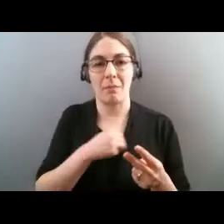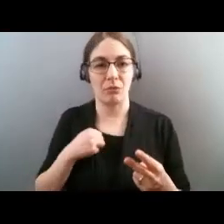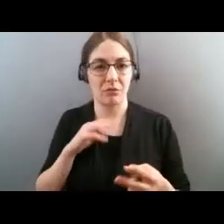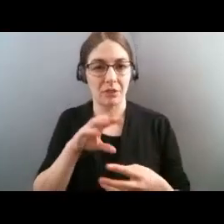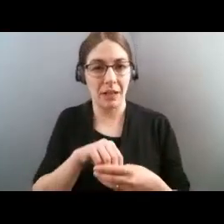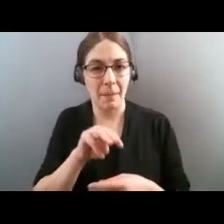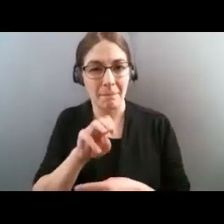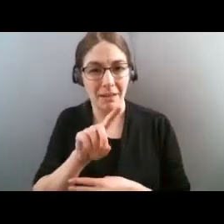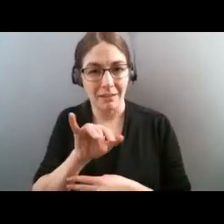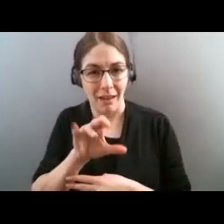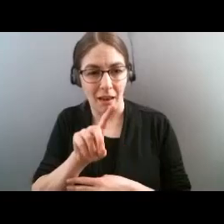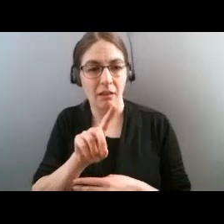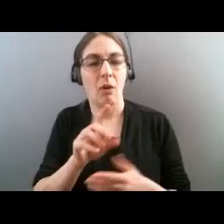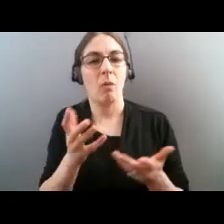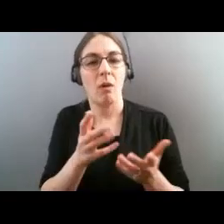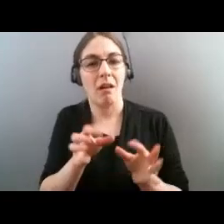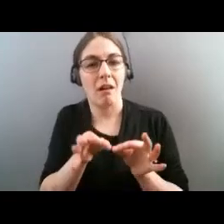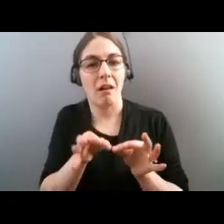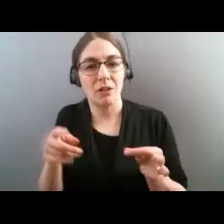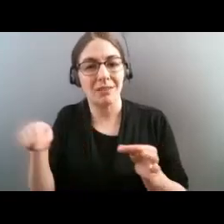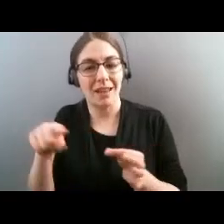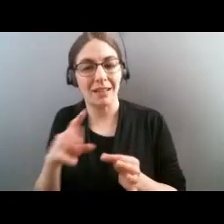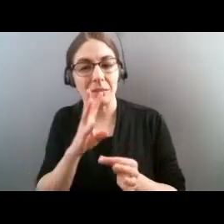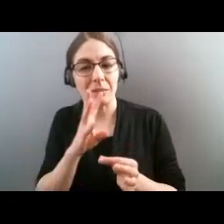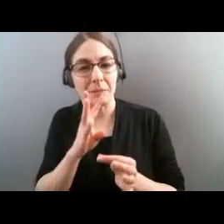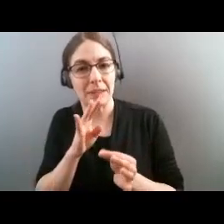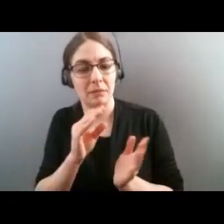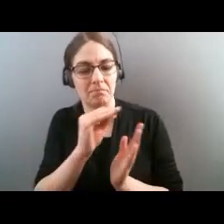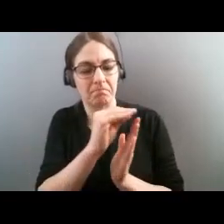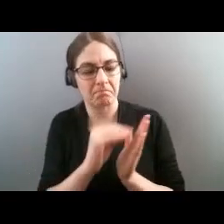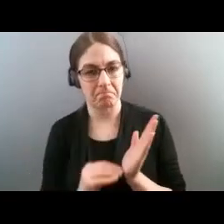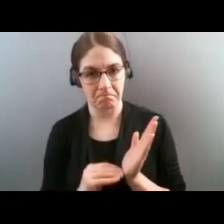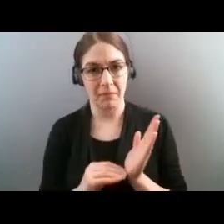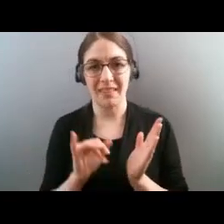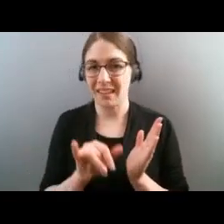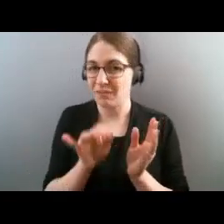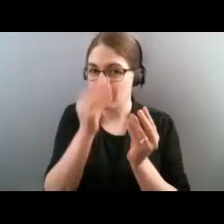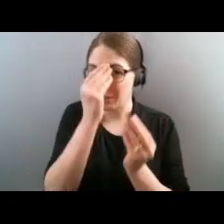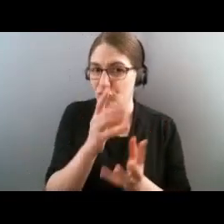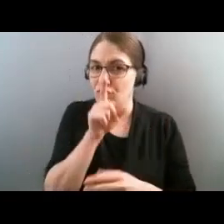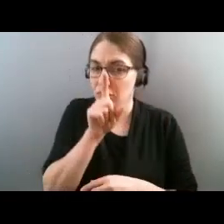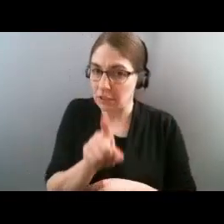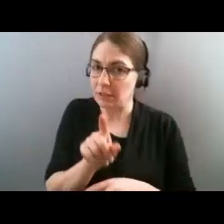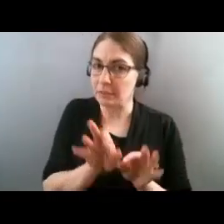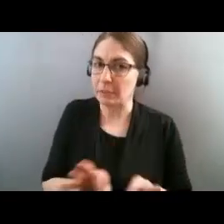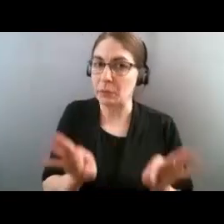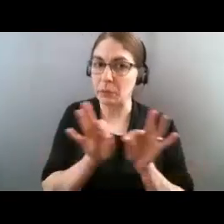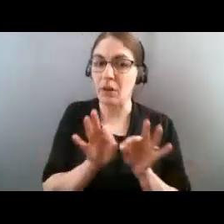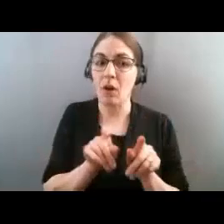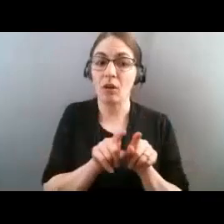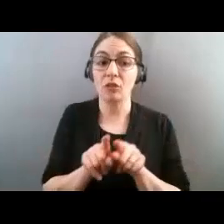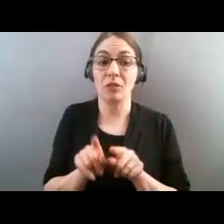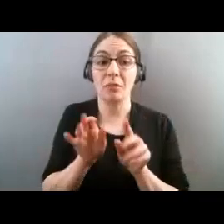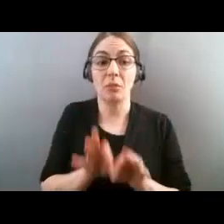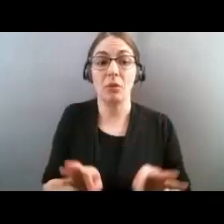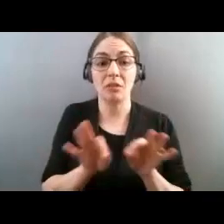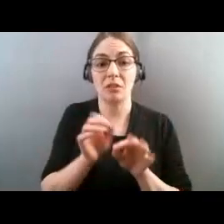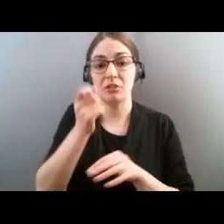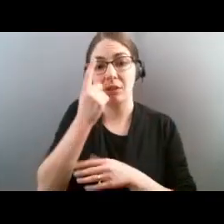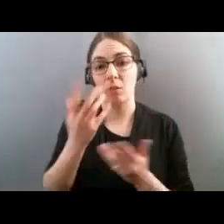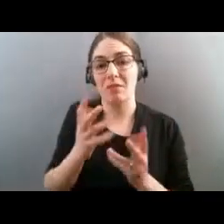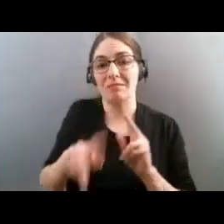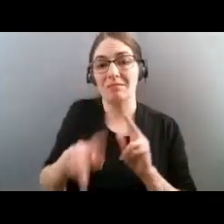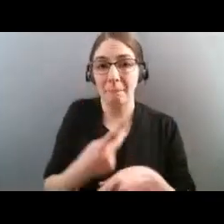languages they speak. That information was very relevant. It was very relevant also to understand what type of population and what type